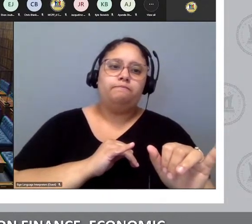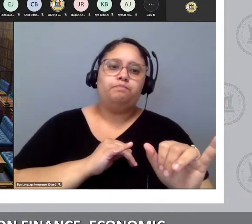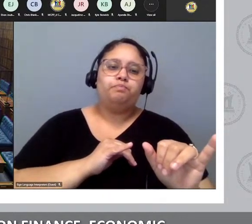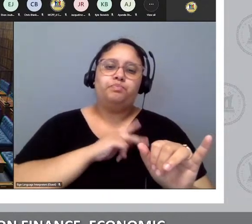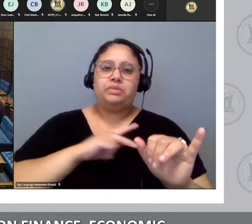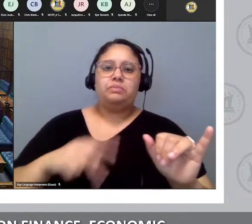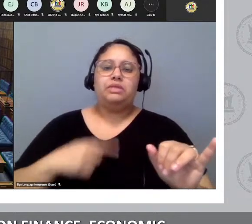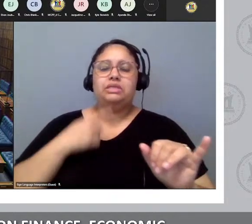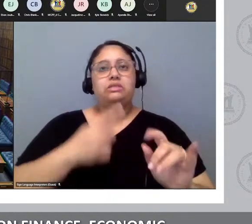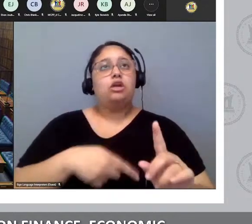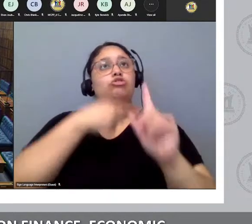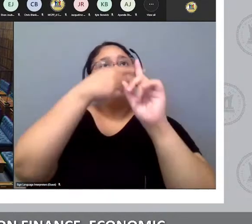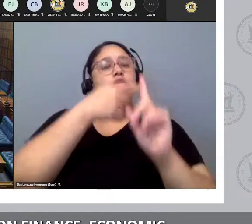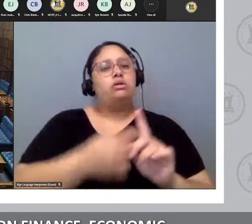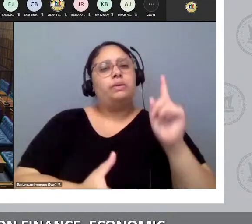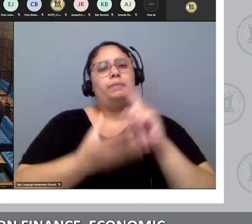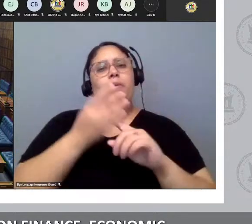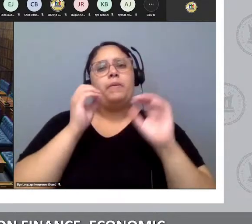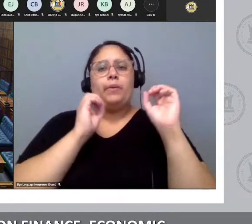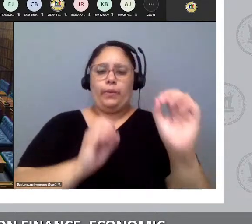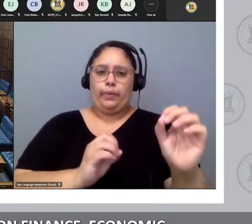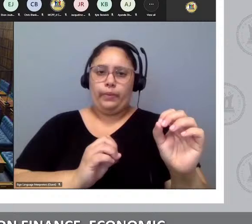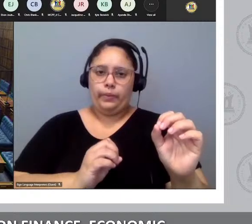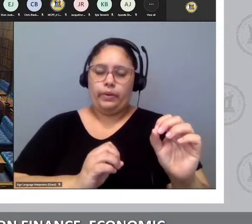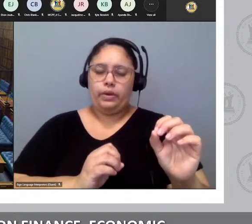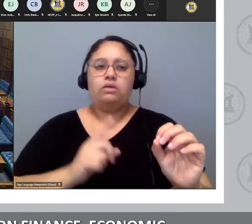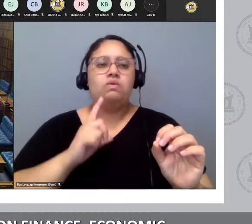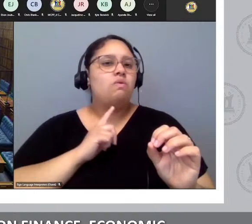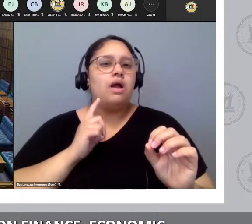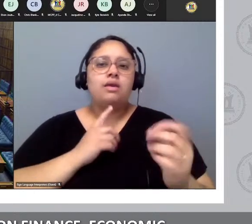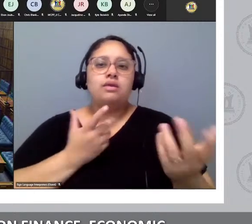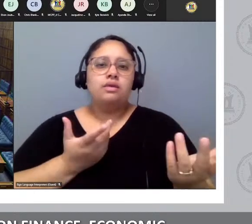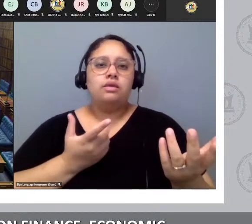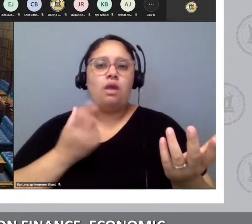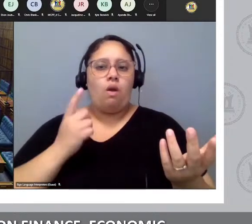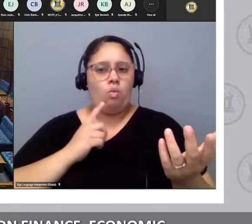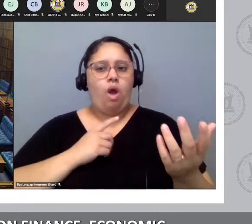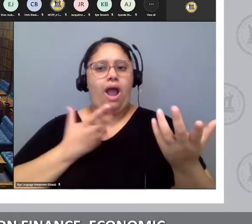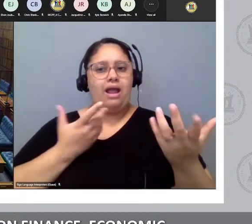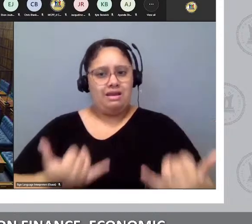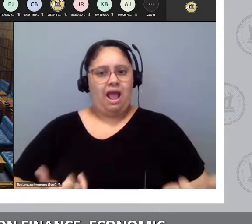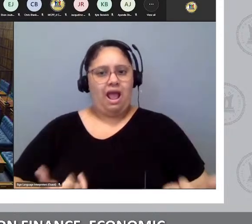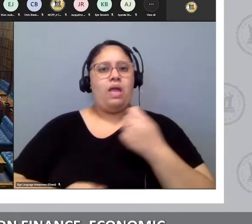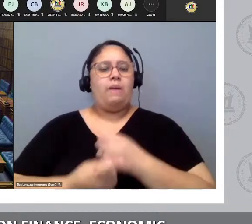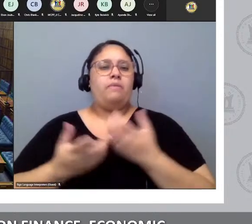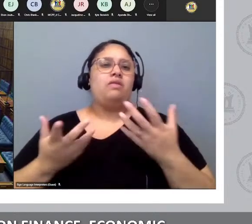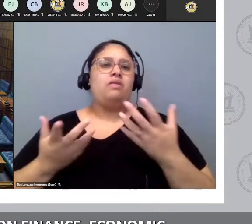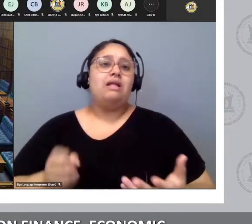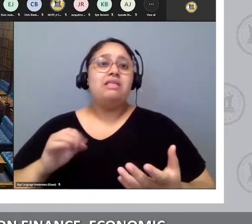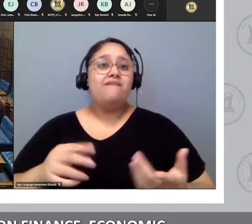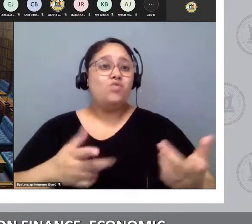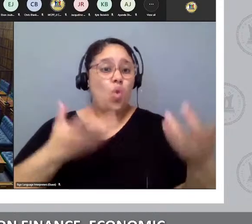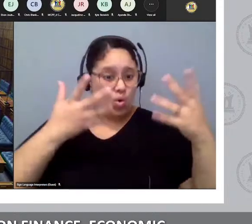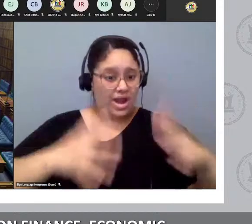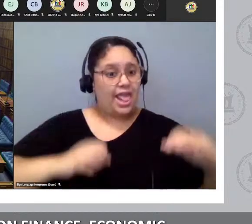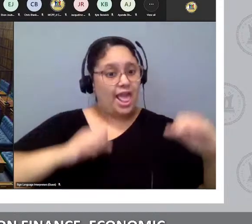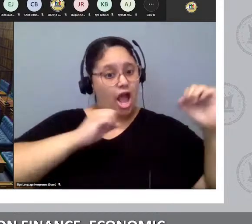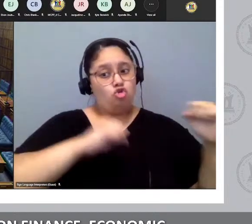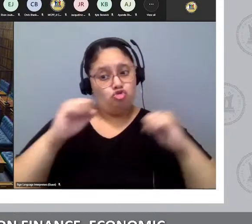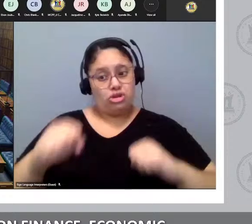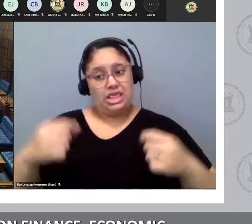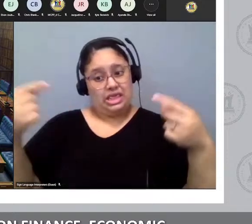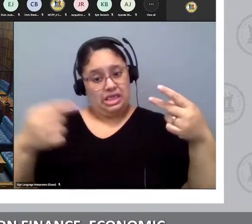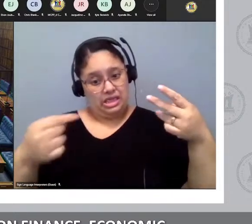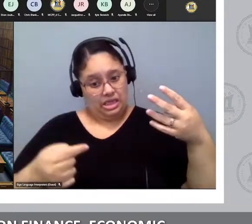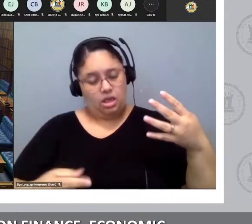premier that none of the targets have have been met that why are we having such a situation if there has been agreed targets met you know